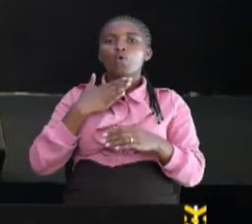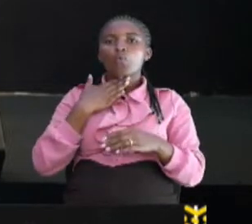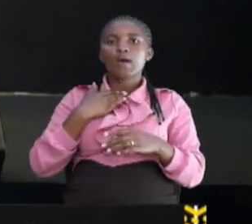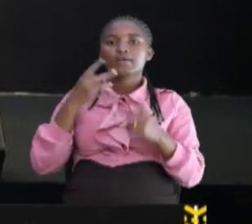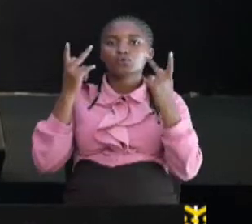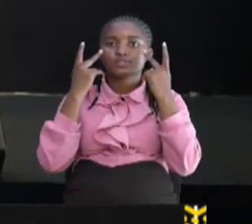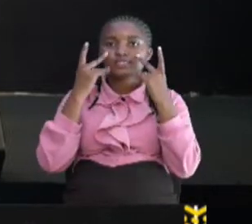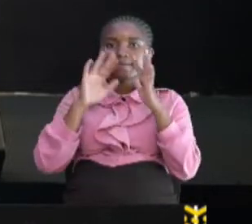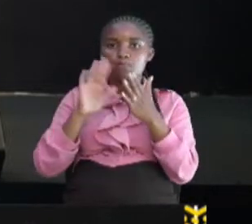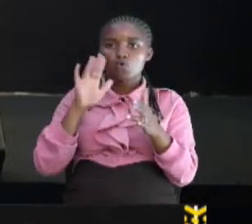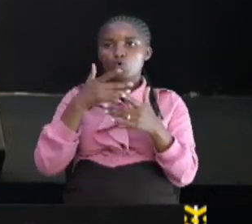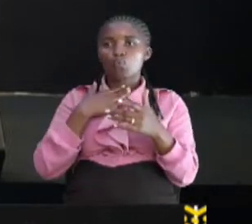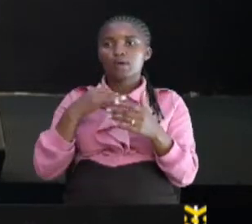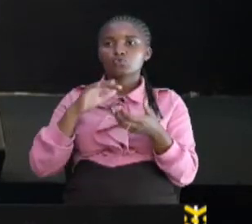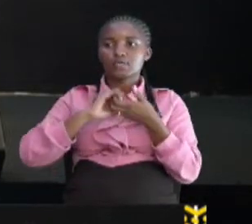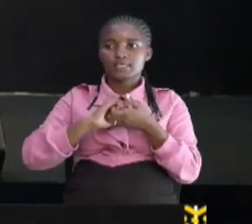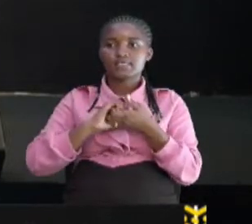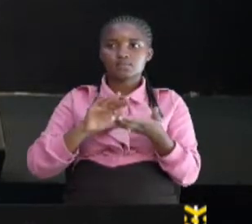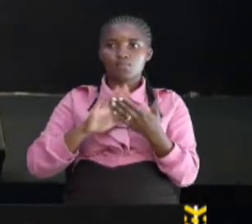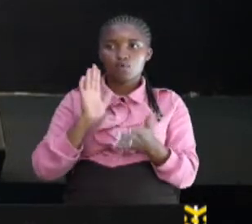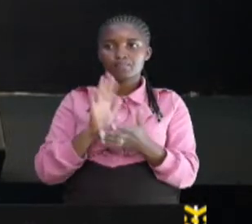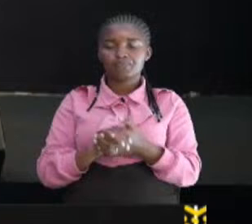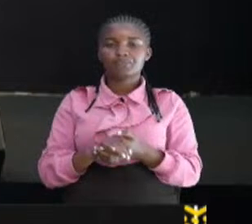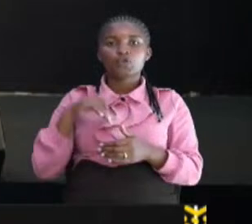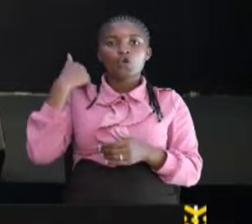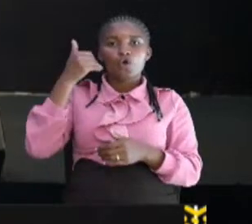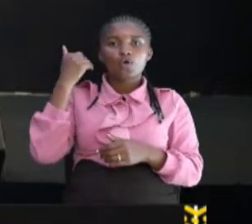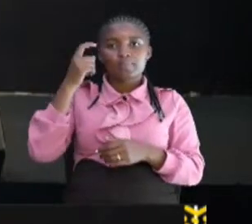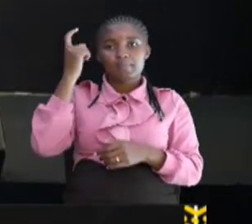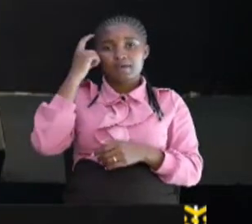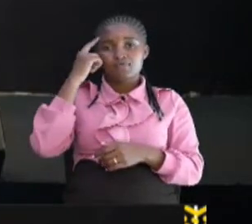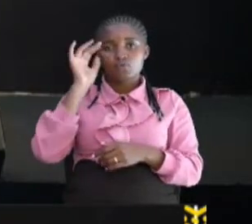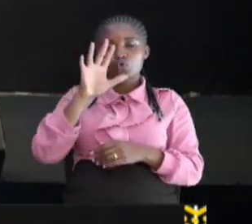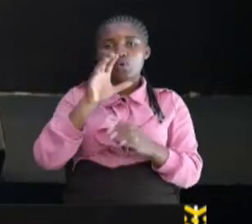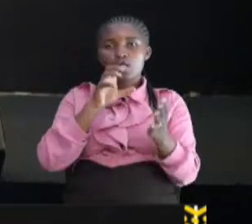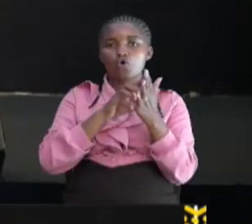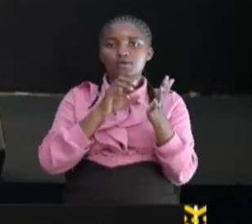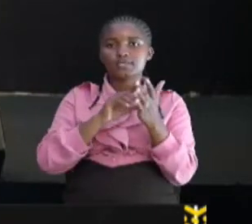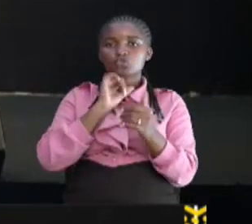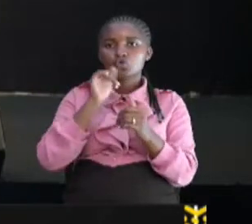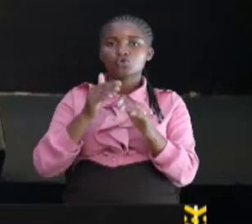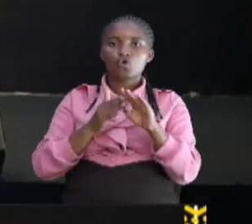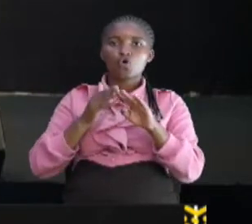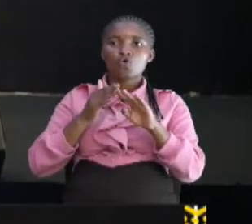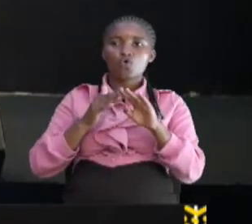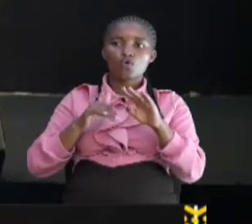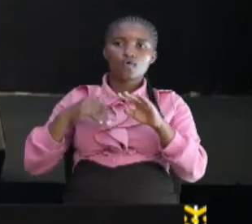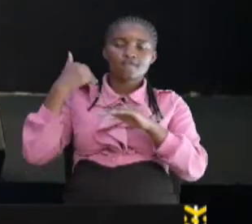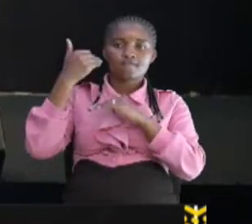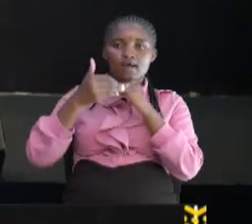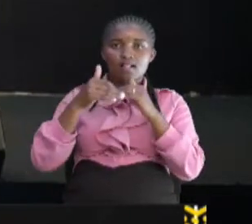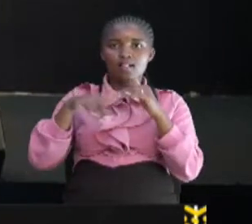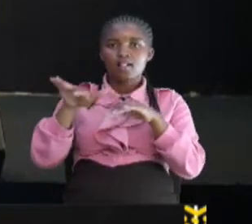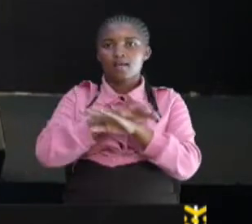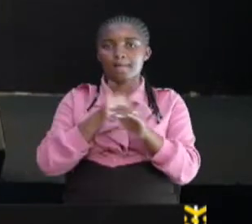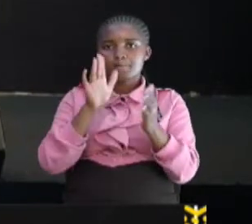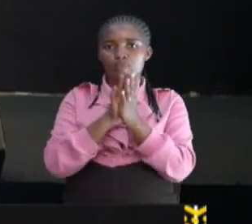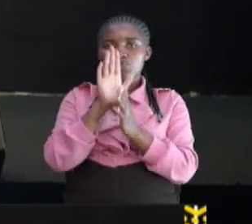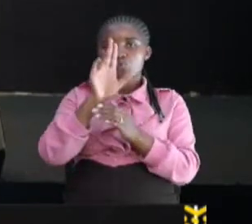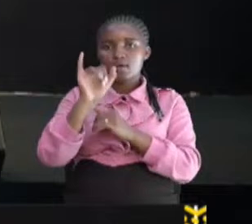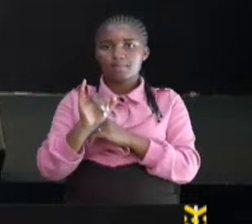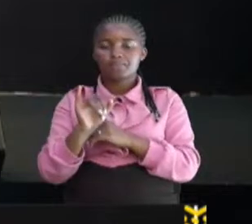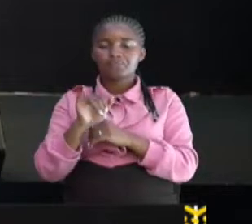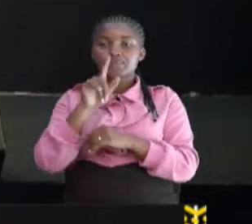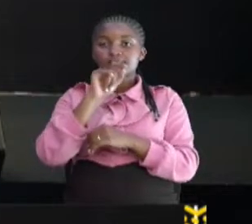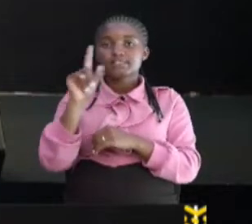on. So also, always be mindful that your content doesn't overlap with the UI. TikTok recommends a safe